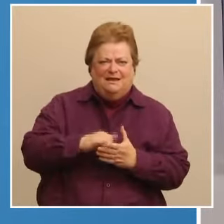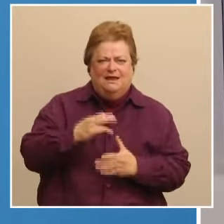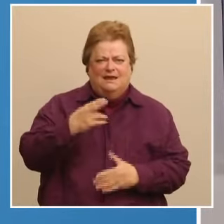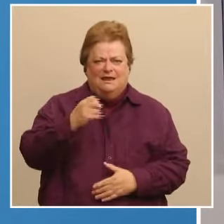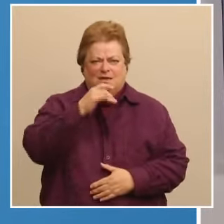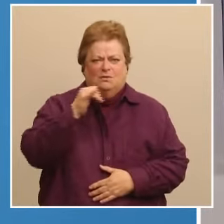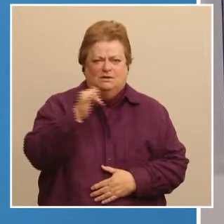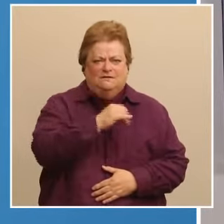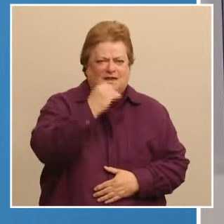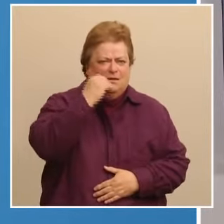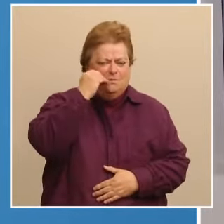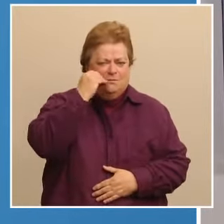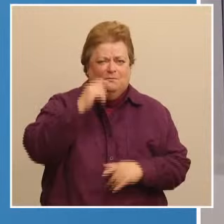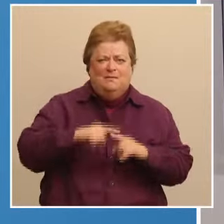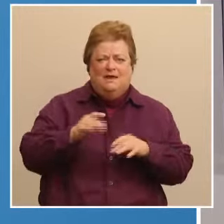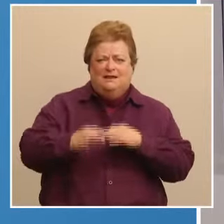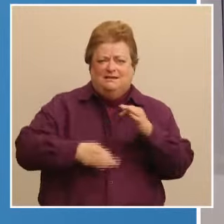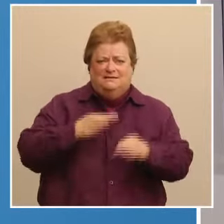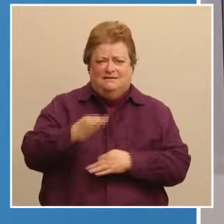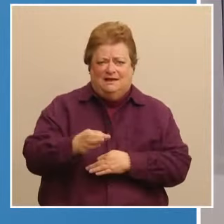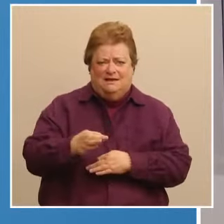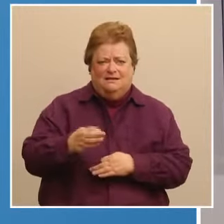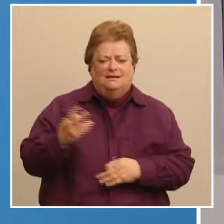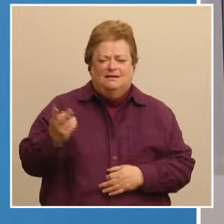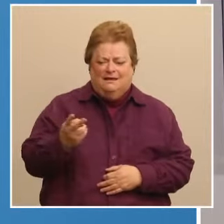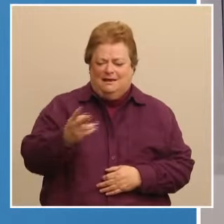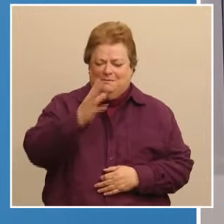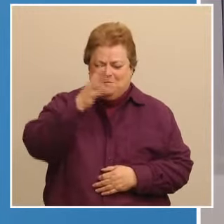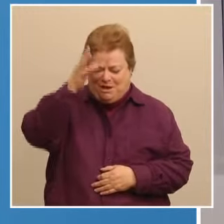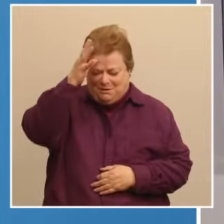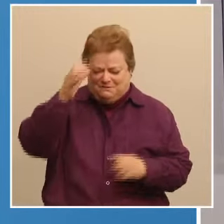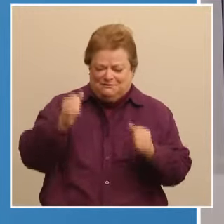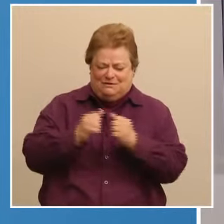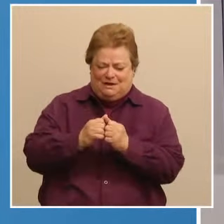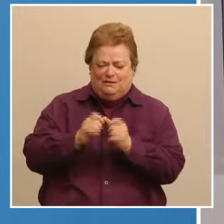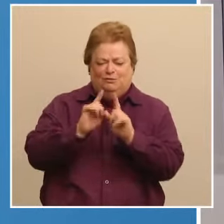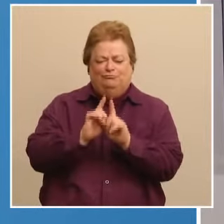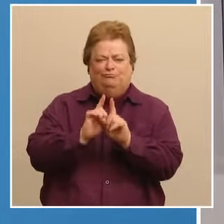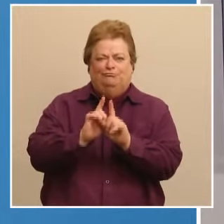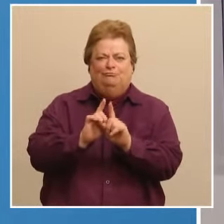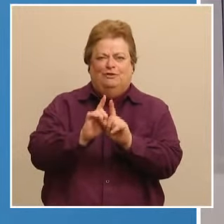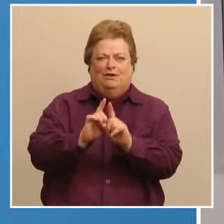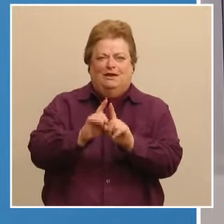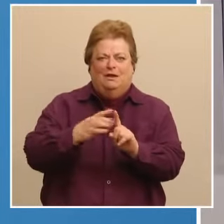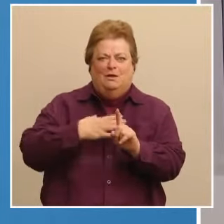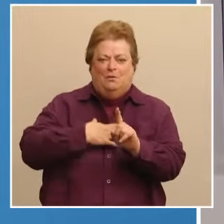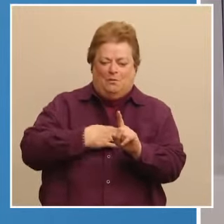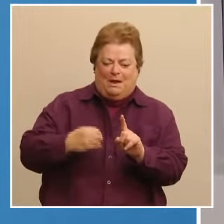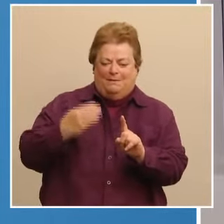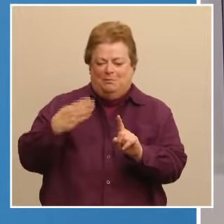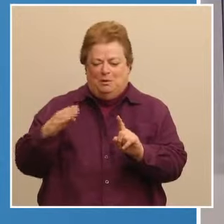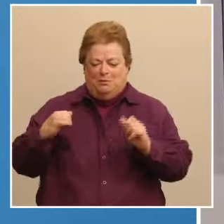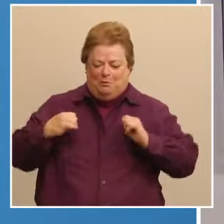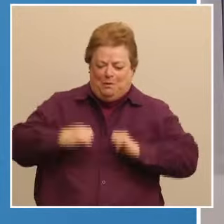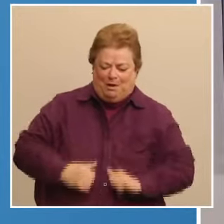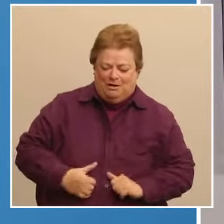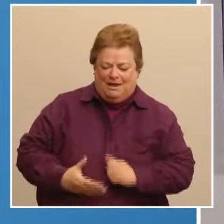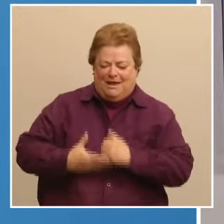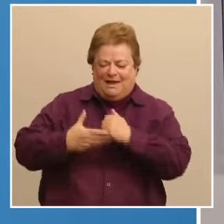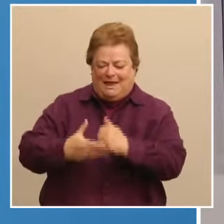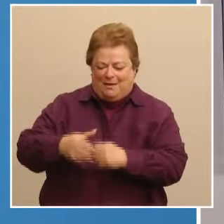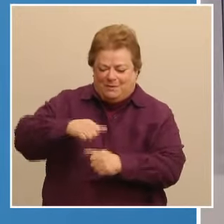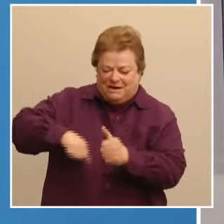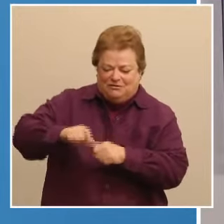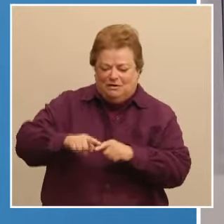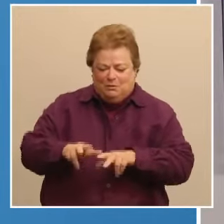home. Instead, there they were together, side by side, in their white and blue parkas, helping each other avoid the